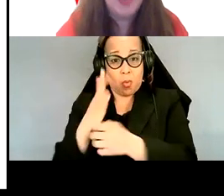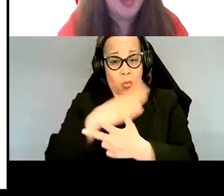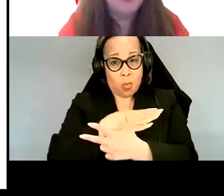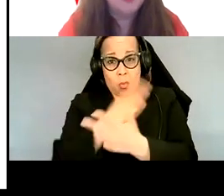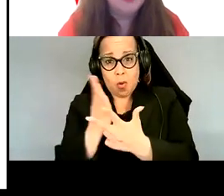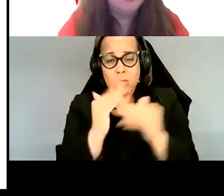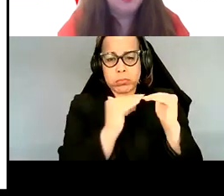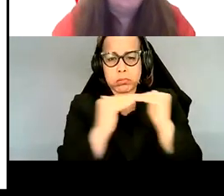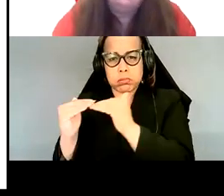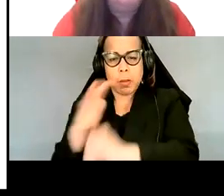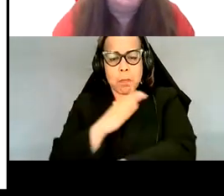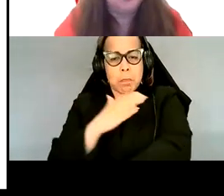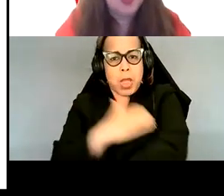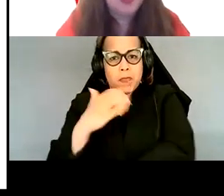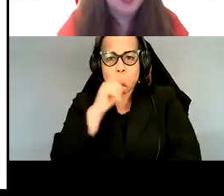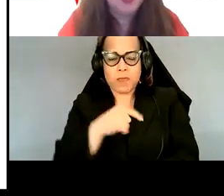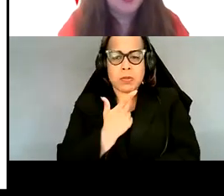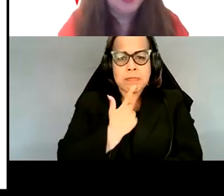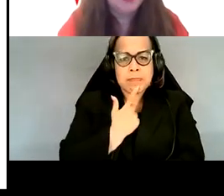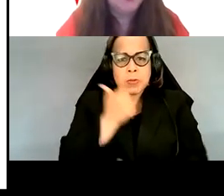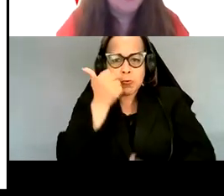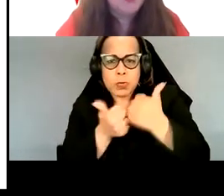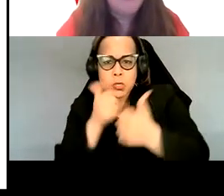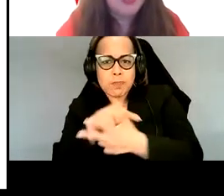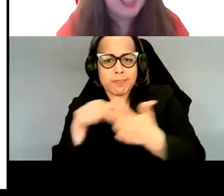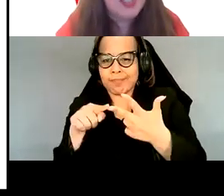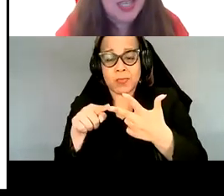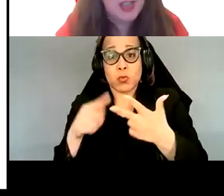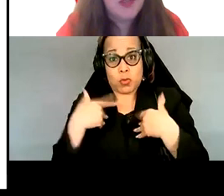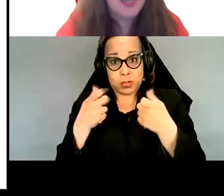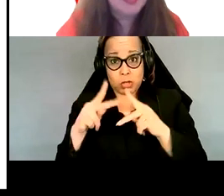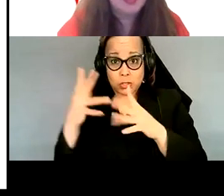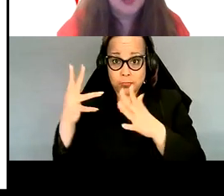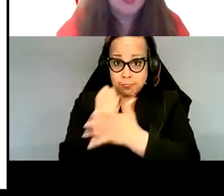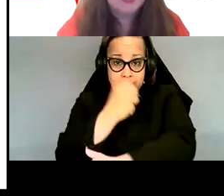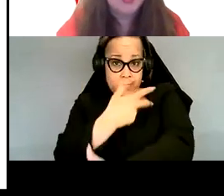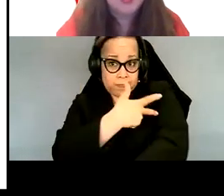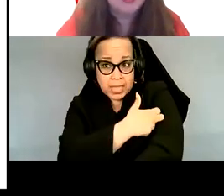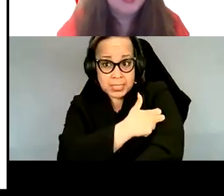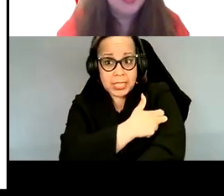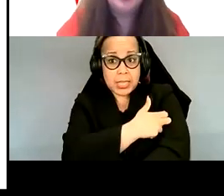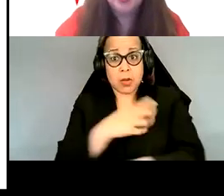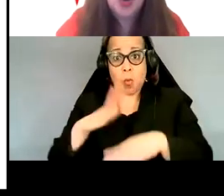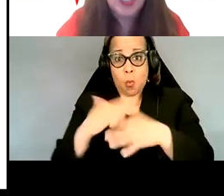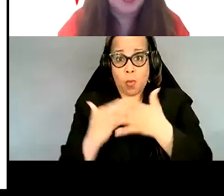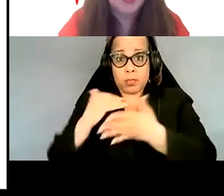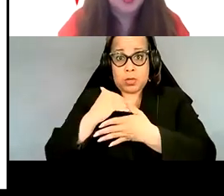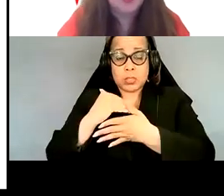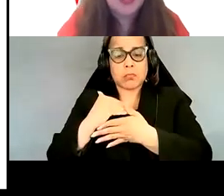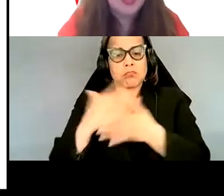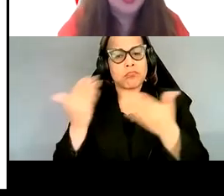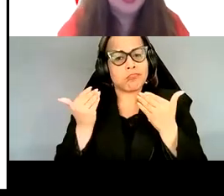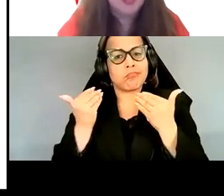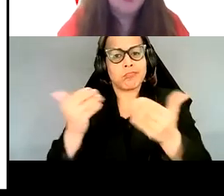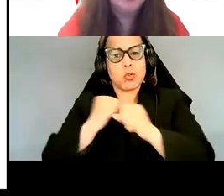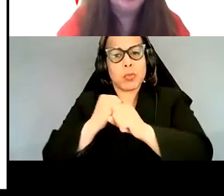equally powerful. You don't need to pick and choose between them. Whenever you have the chance to get your vaccine in the prioritization list, go get it. You're